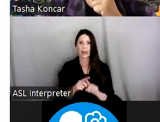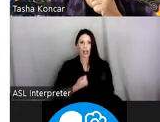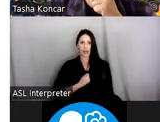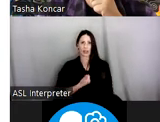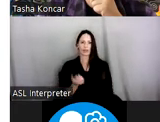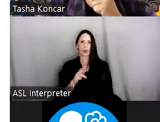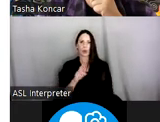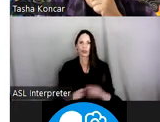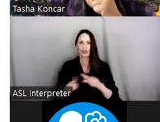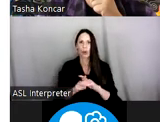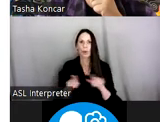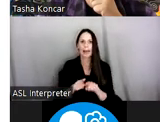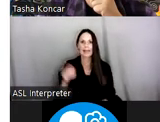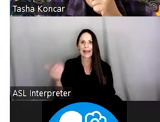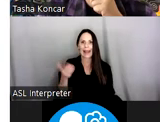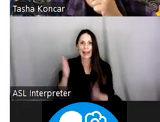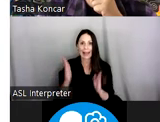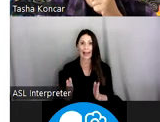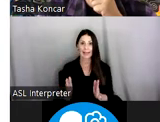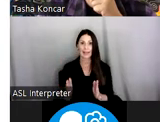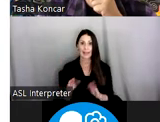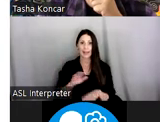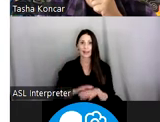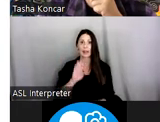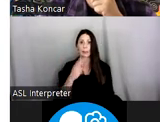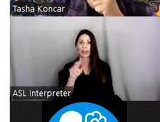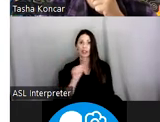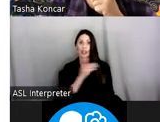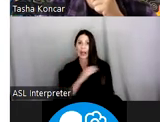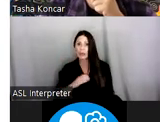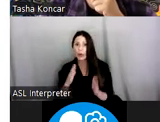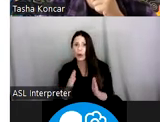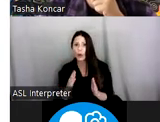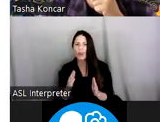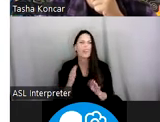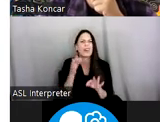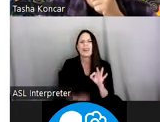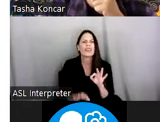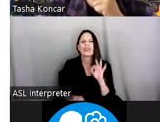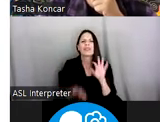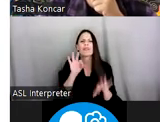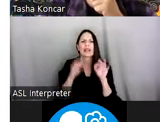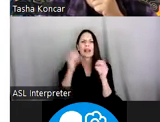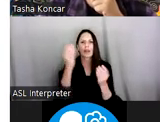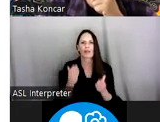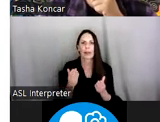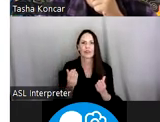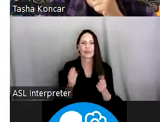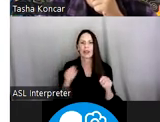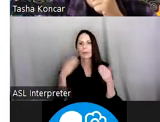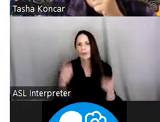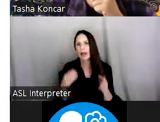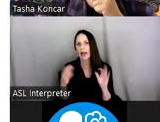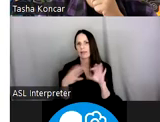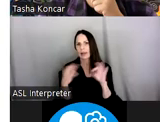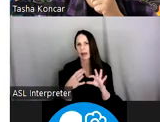the BHA council to like find out information and you know, provide feedback and stuff like that,